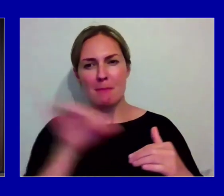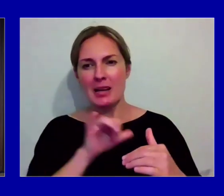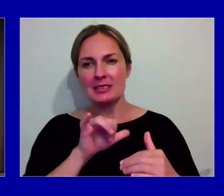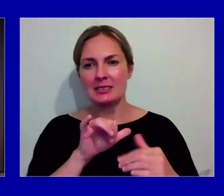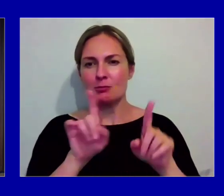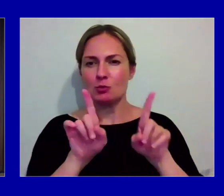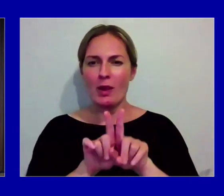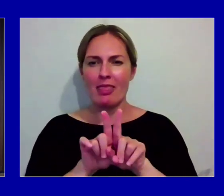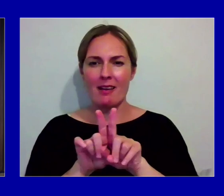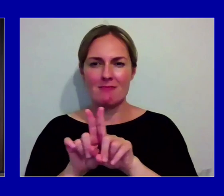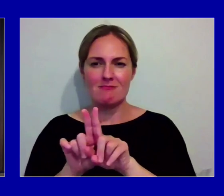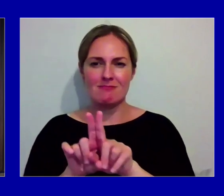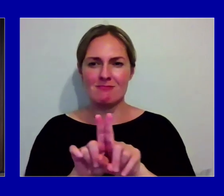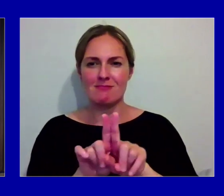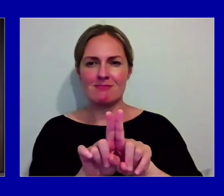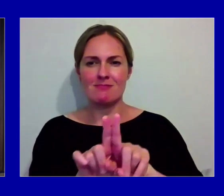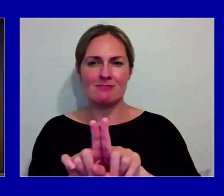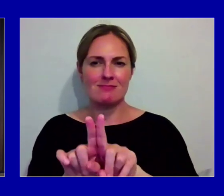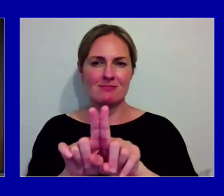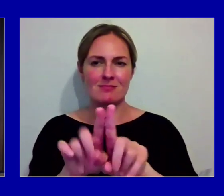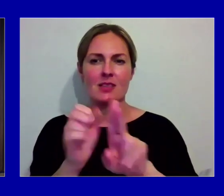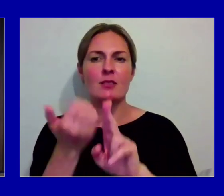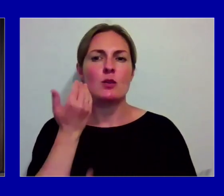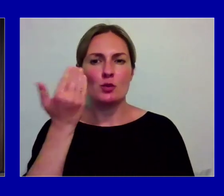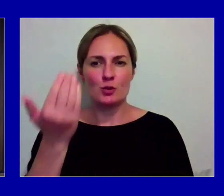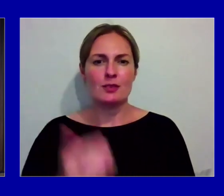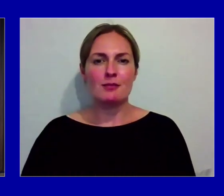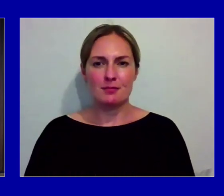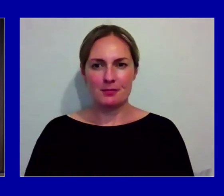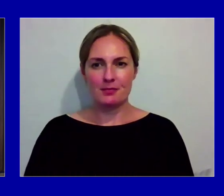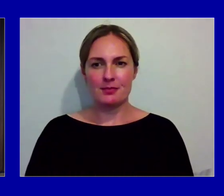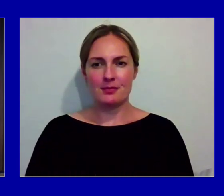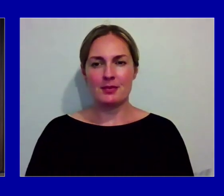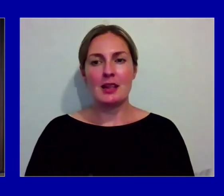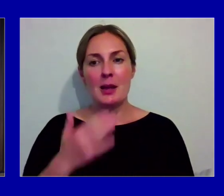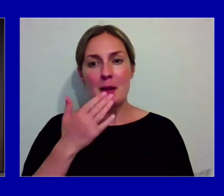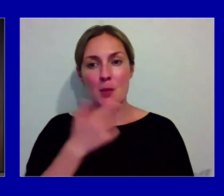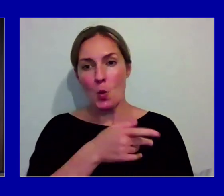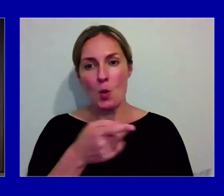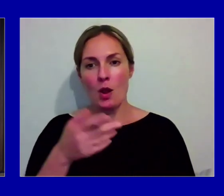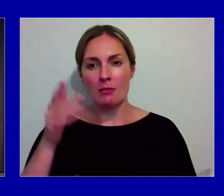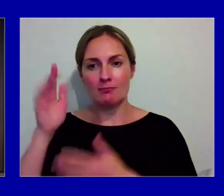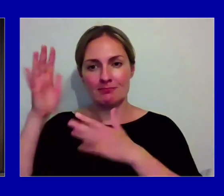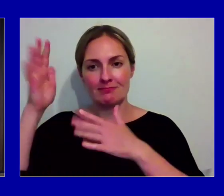uh, I I'd like for everybody to give our beautiful panellists a round of applause.